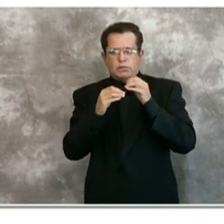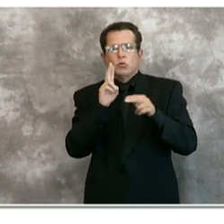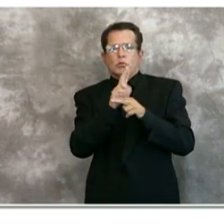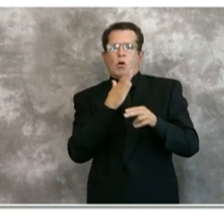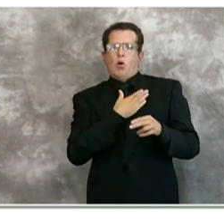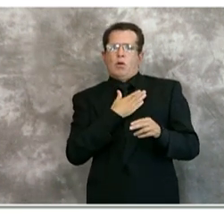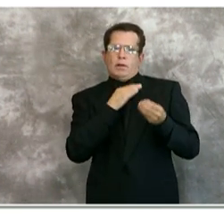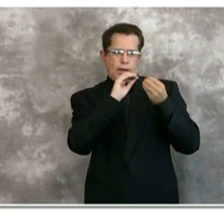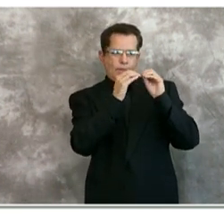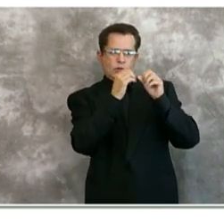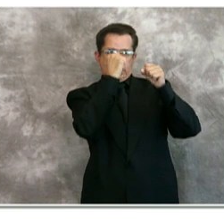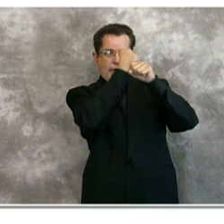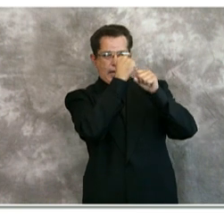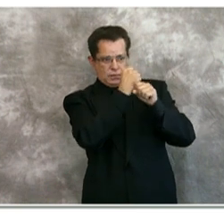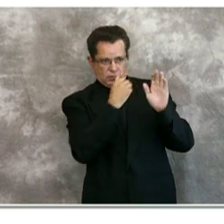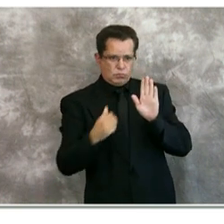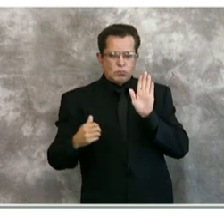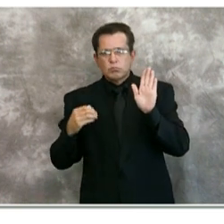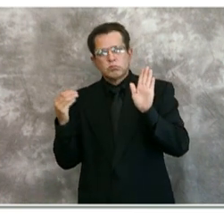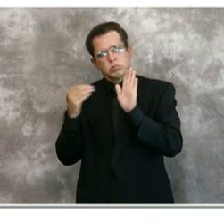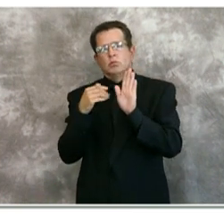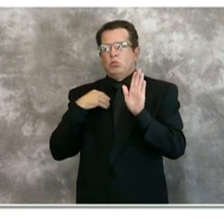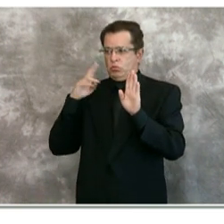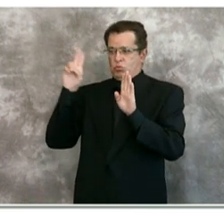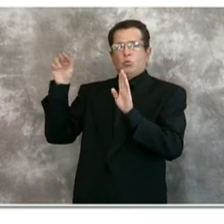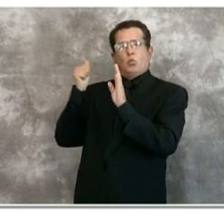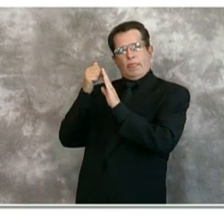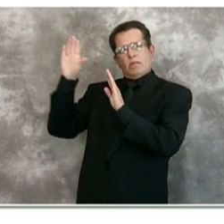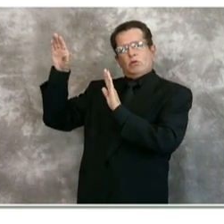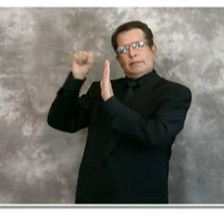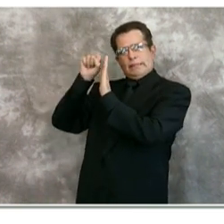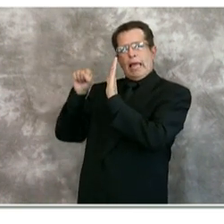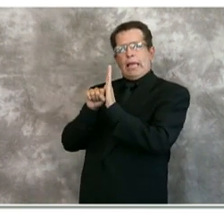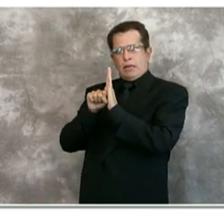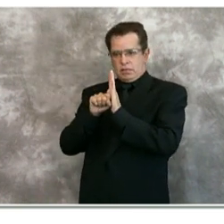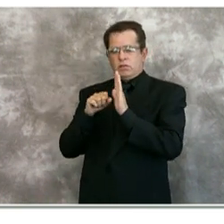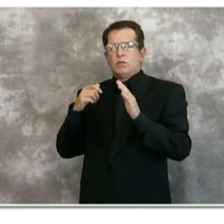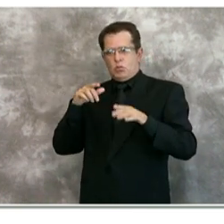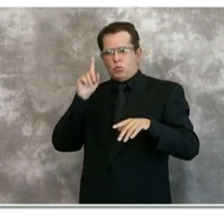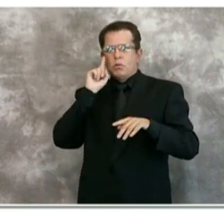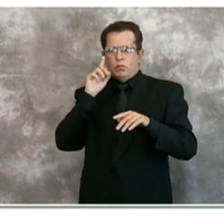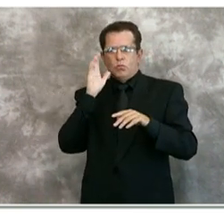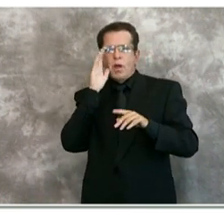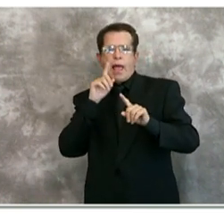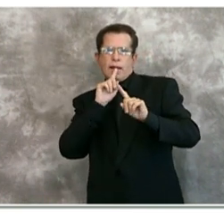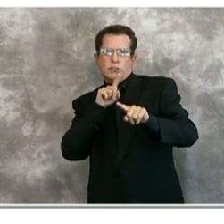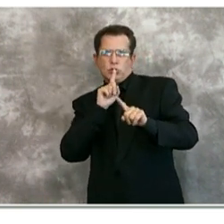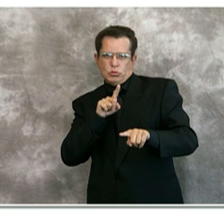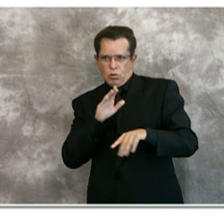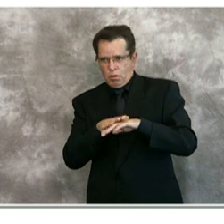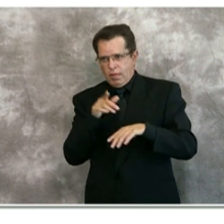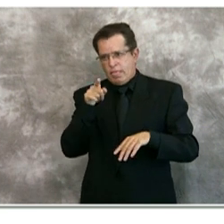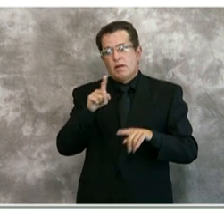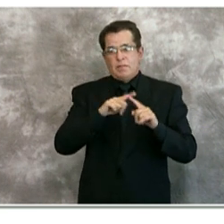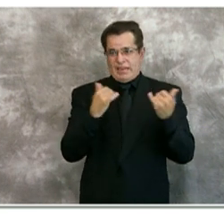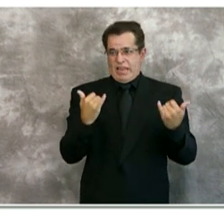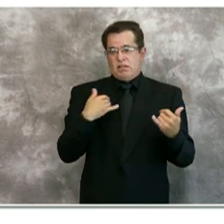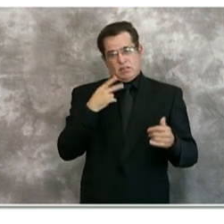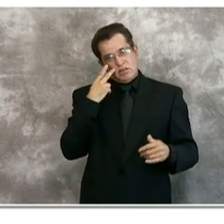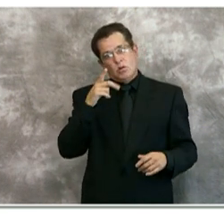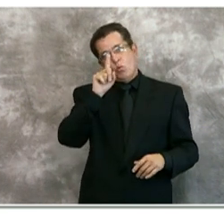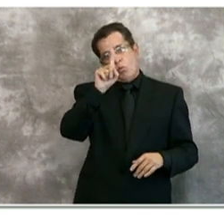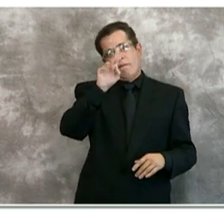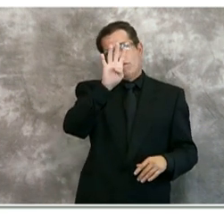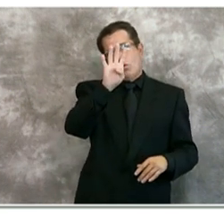local data, and we continue to work with the state to, along with our local hospitals, to refine that process. But 149 for